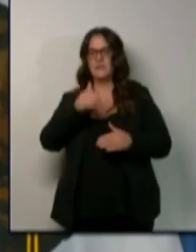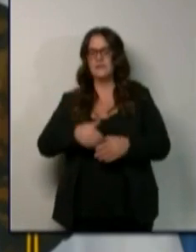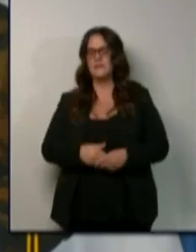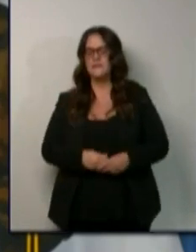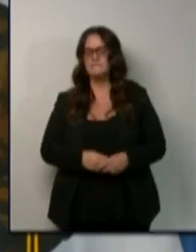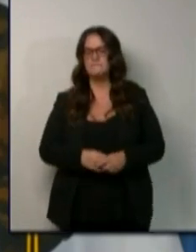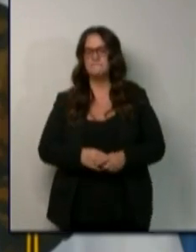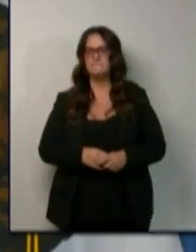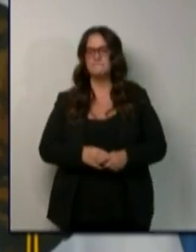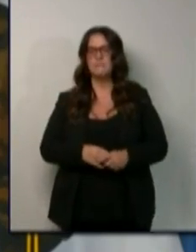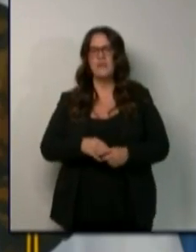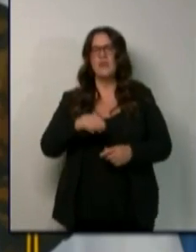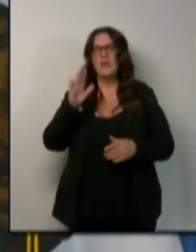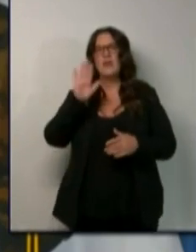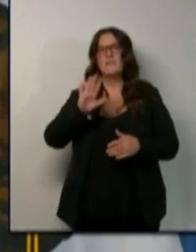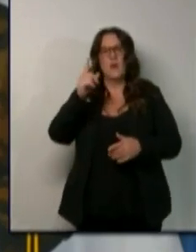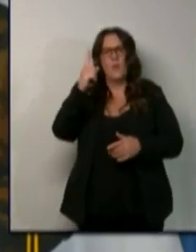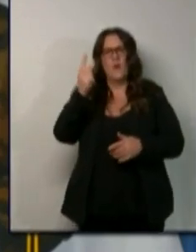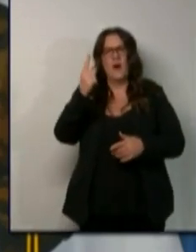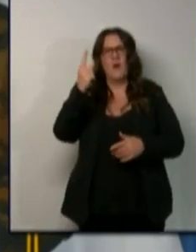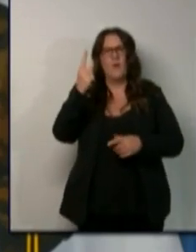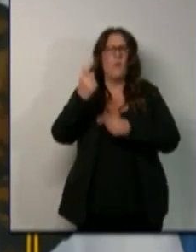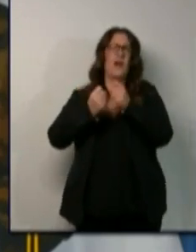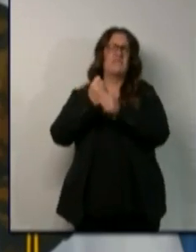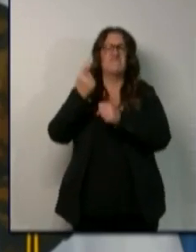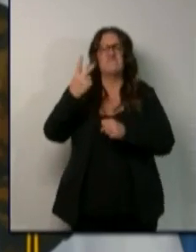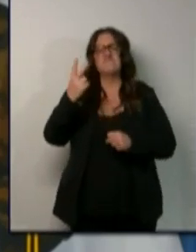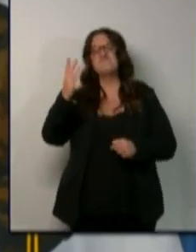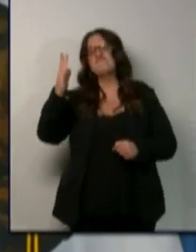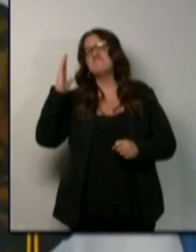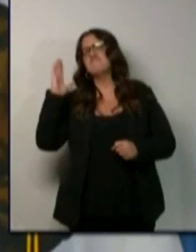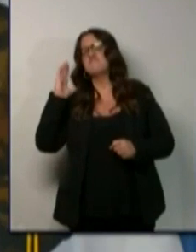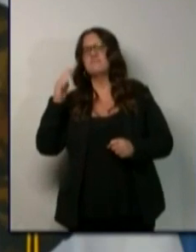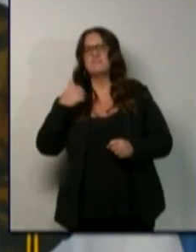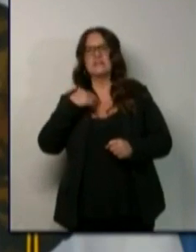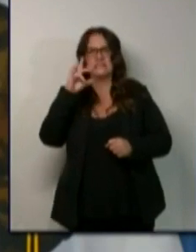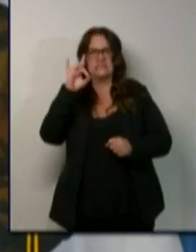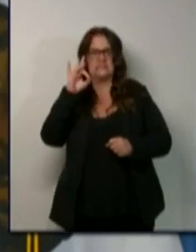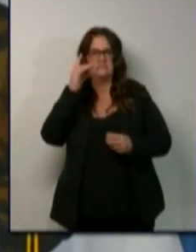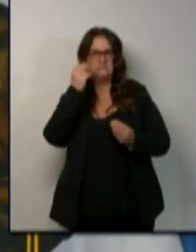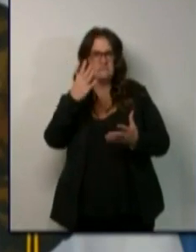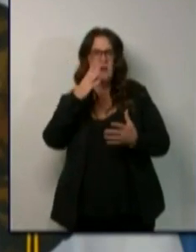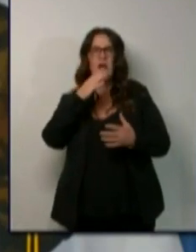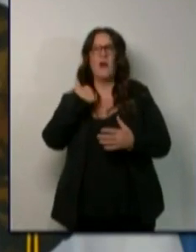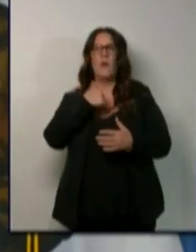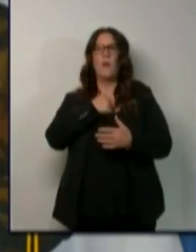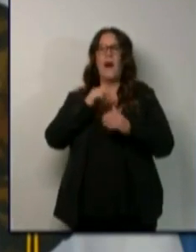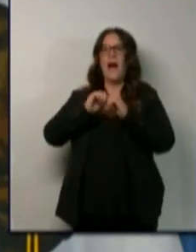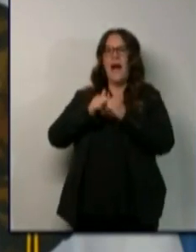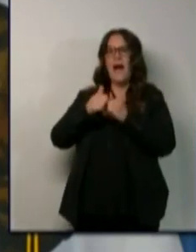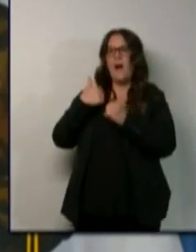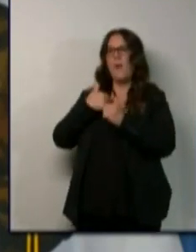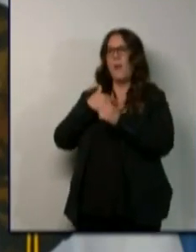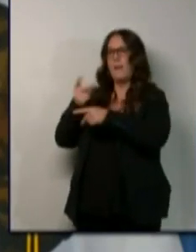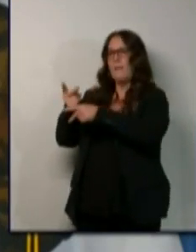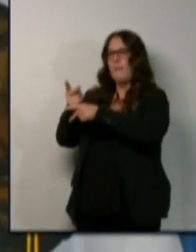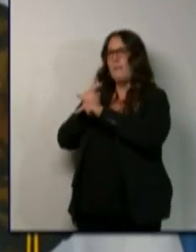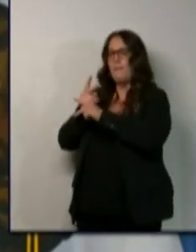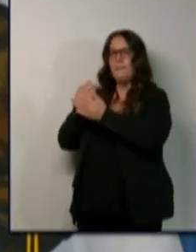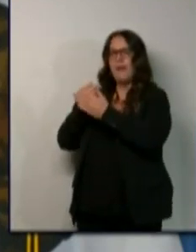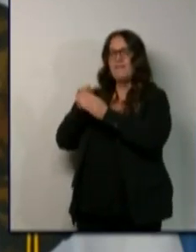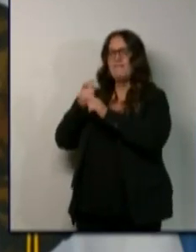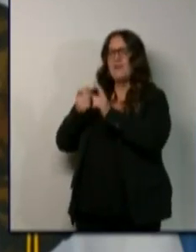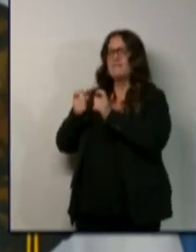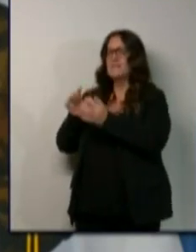a year and a half or so ago that I highlighted was some of the borrowing from special funds and